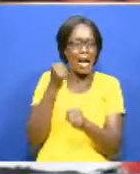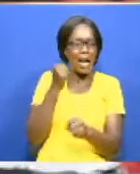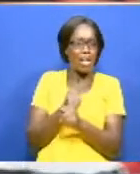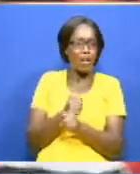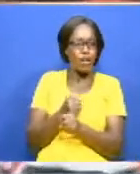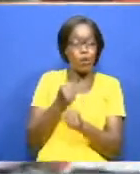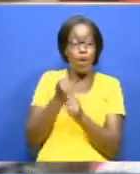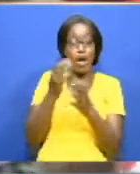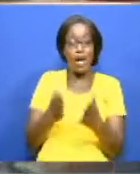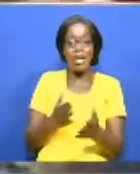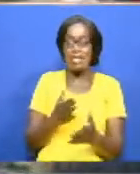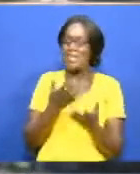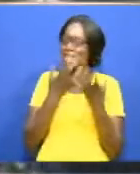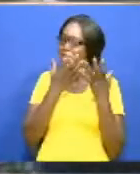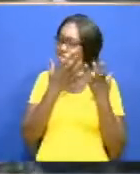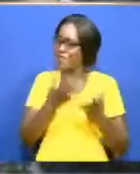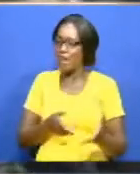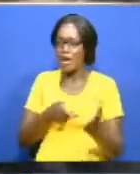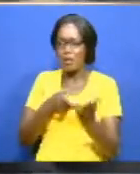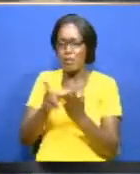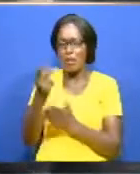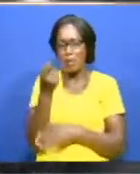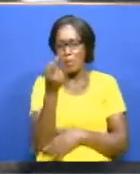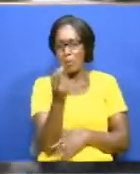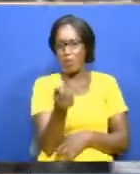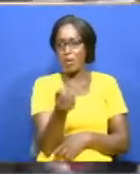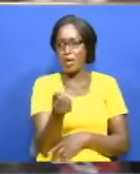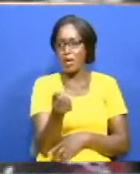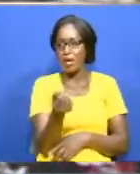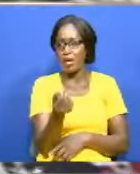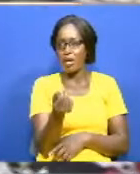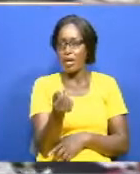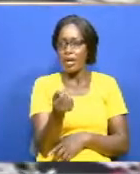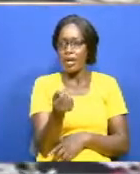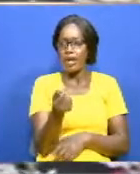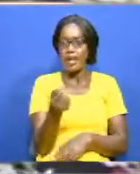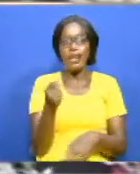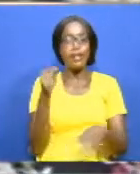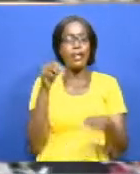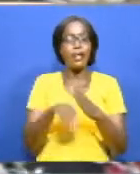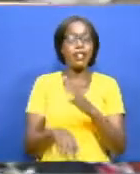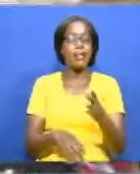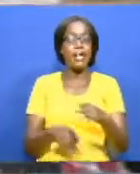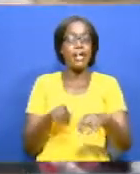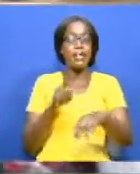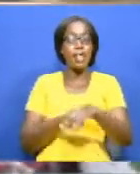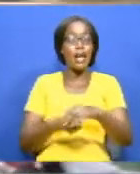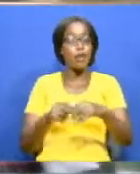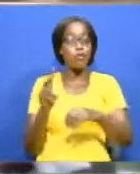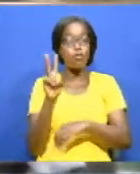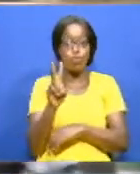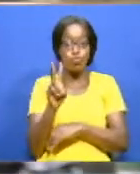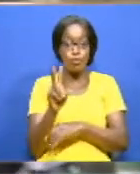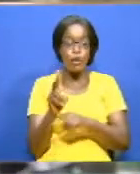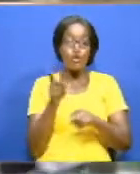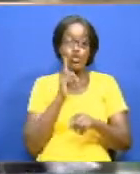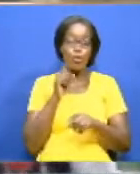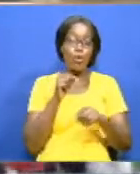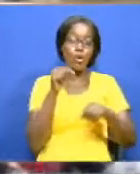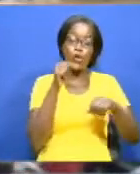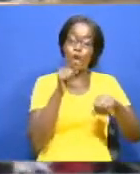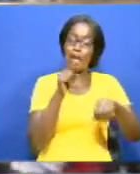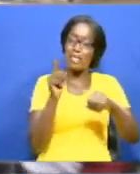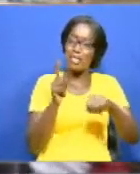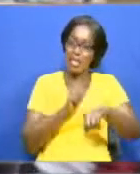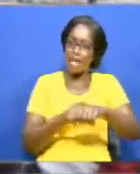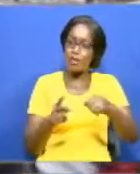staffs and underpaying staffs. Leave on the huko. Ingia sana unatokia saa moja. Sanani ya mchana unatokia saa moja asubuhi kesho. And